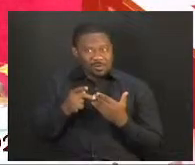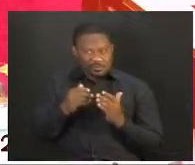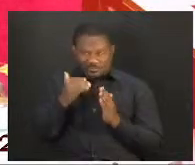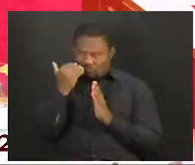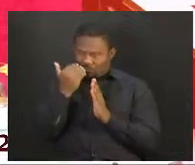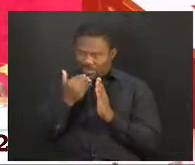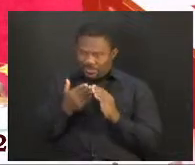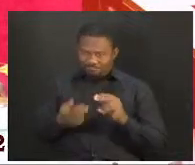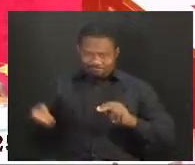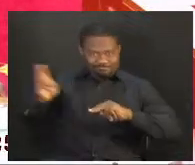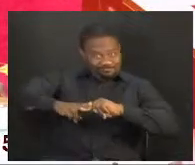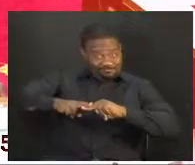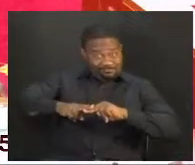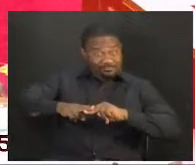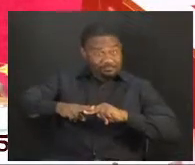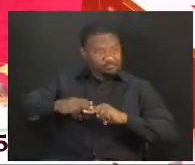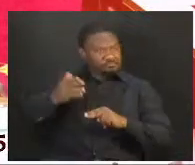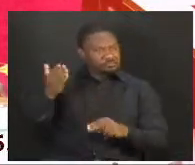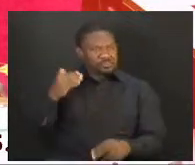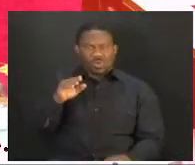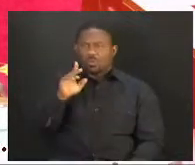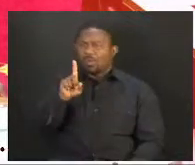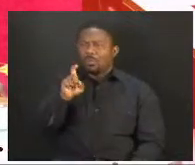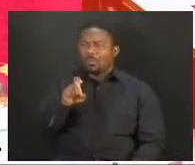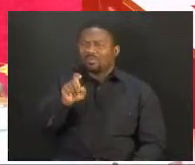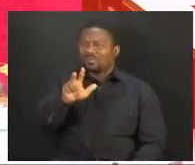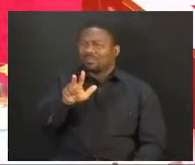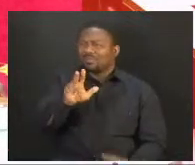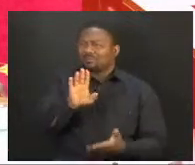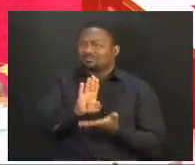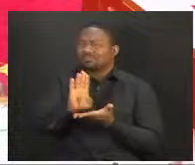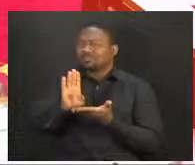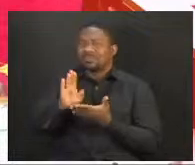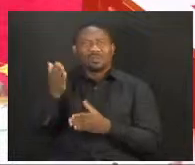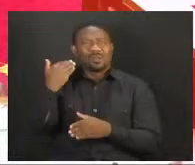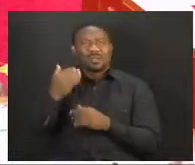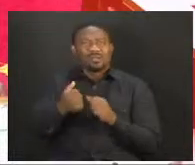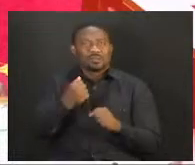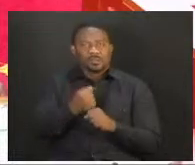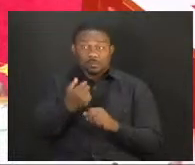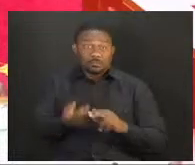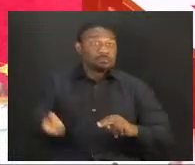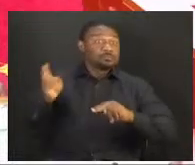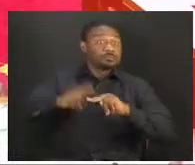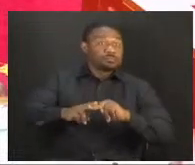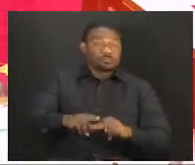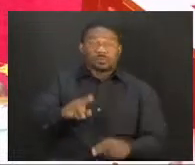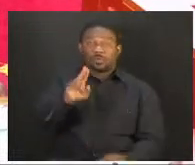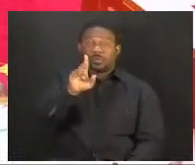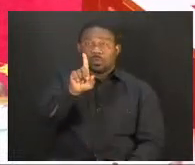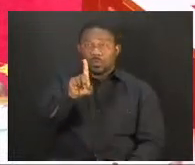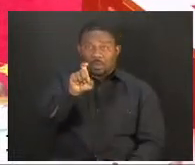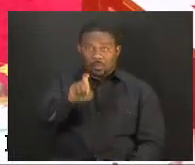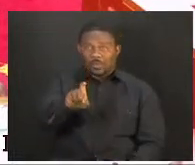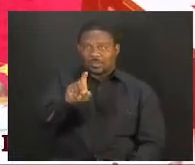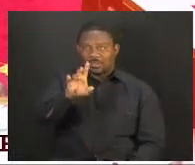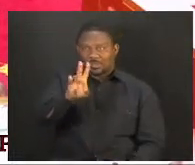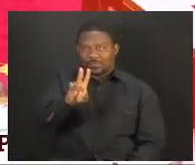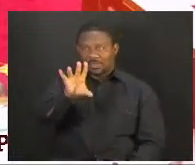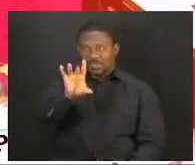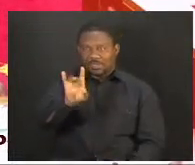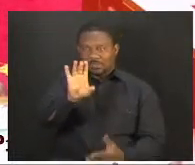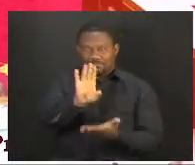increased from the 1.3 billion Ghana cedis last year to 1.78 billion Ghana